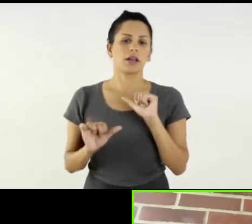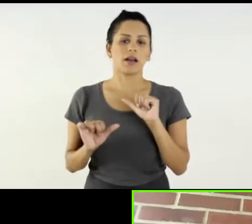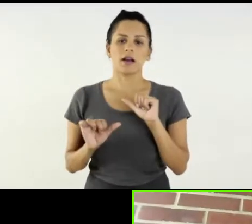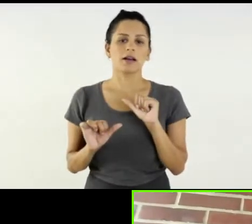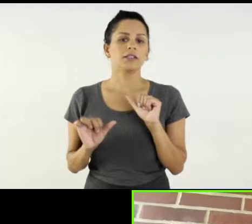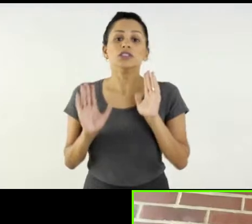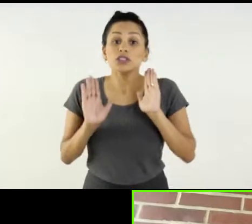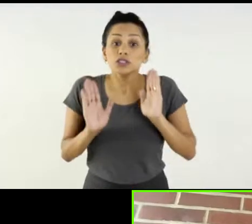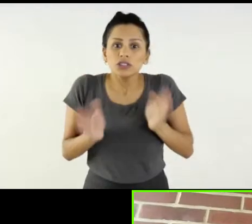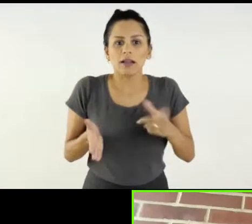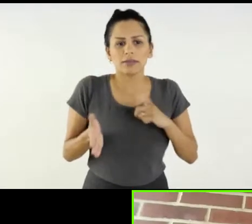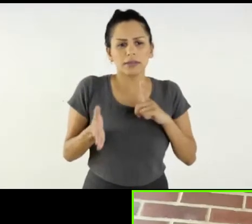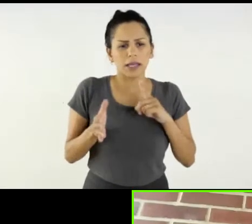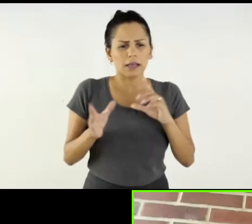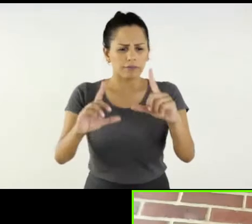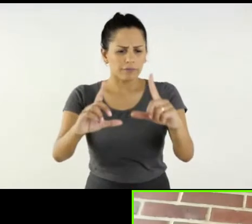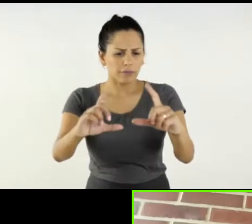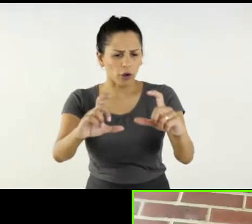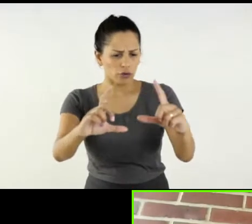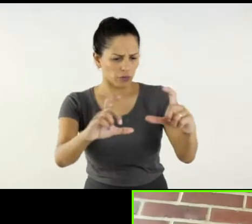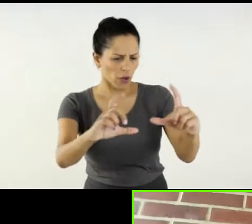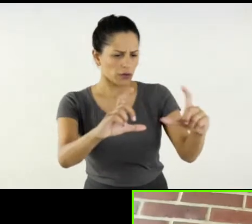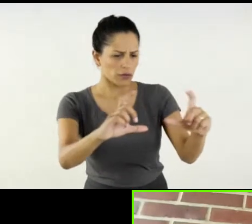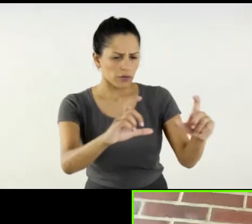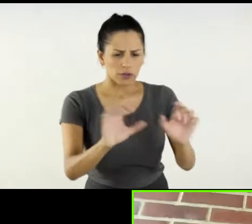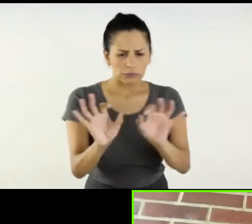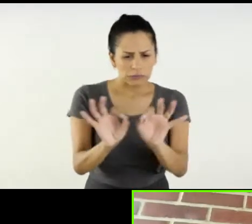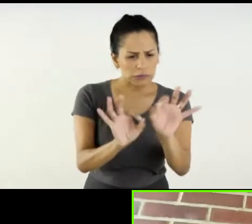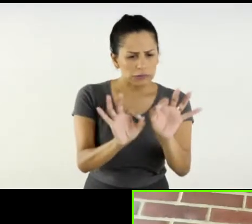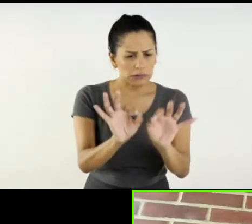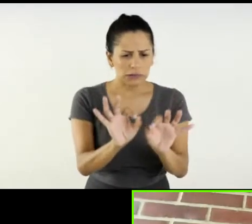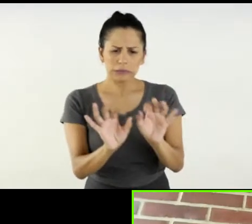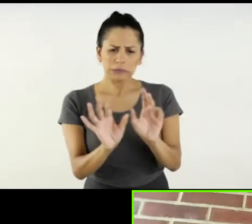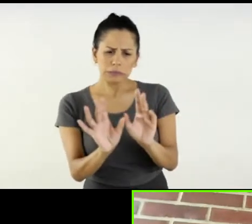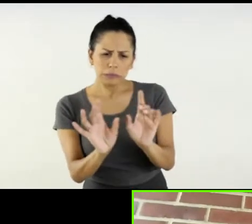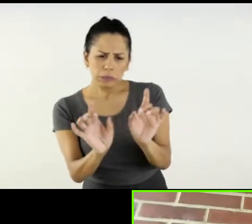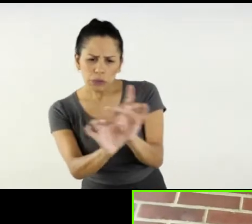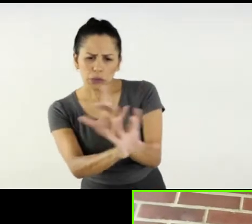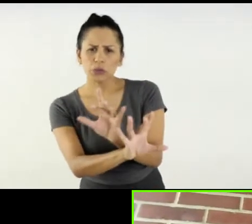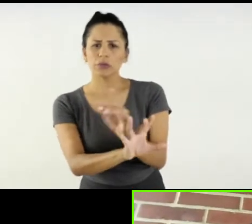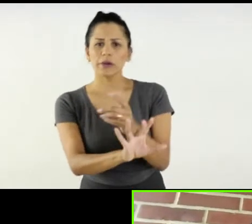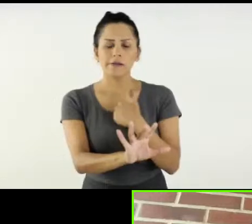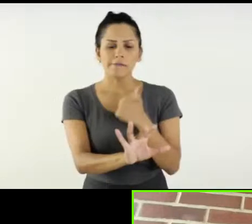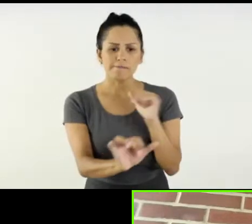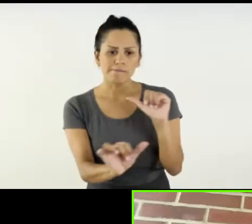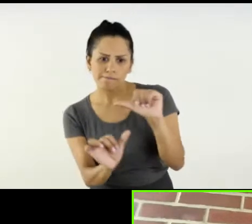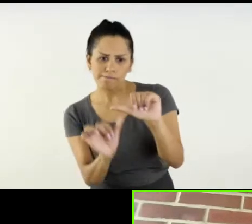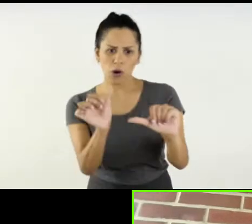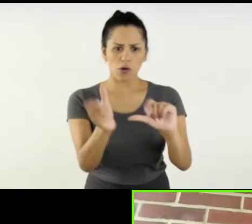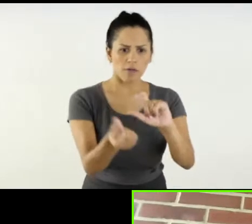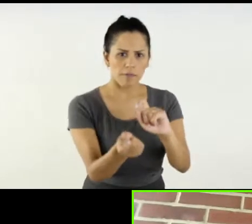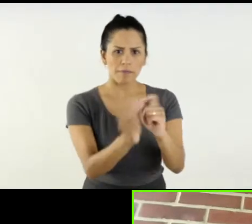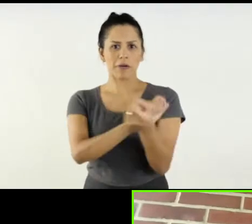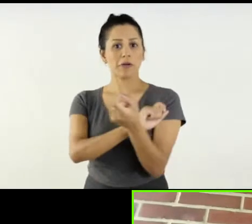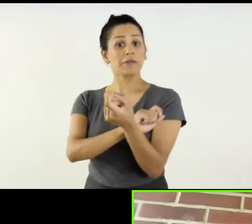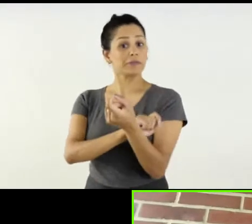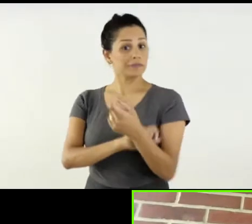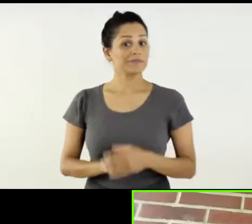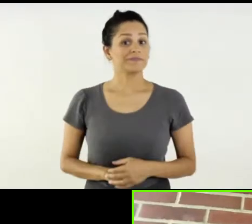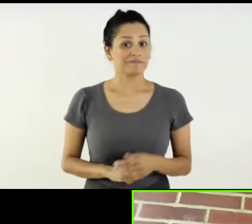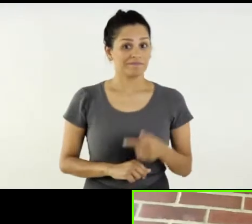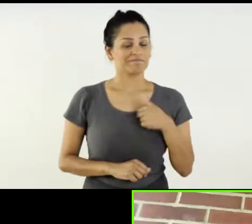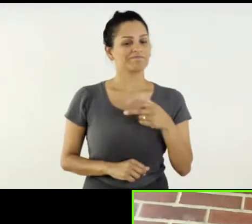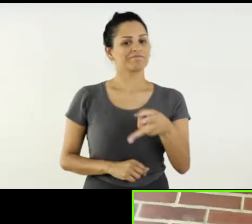you're absolutely right that I equated so-called craftiness with something that was